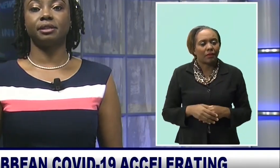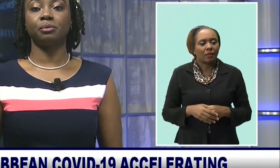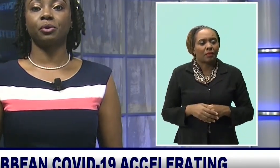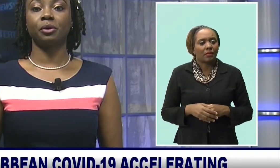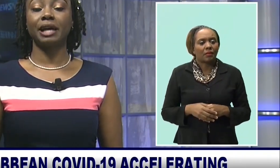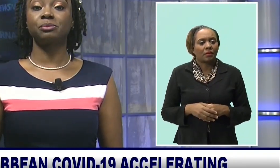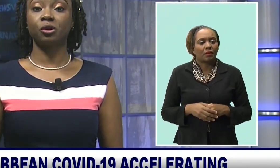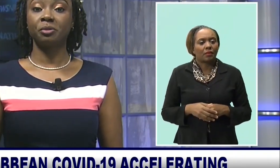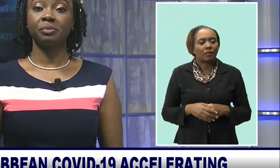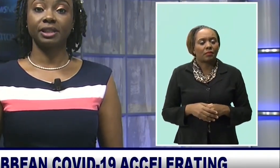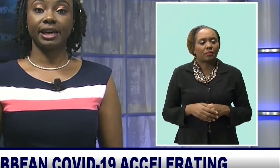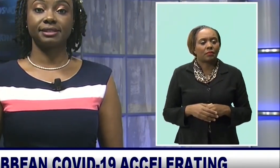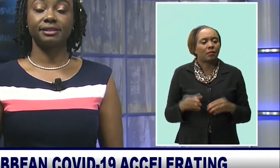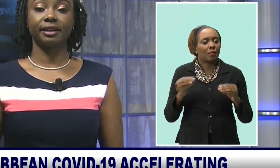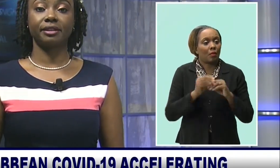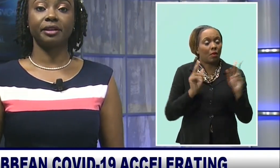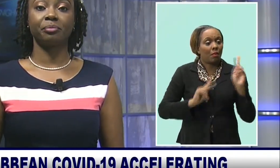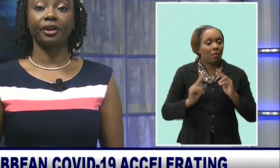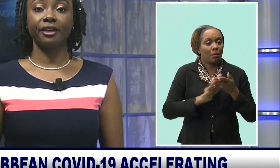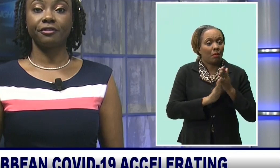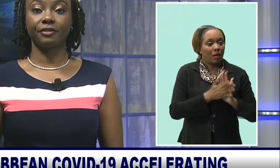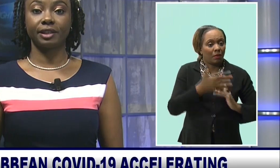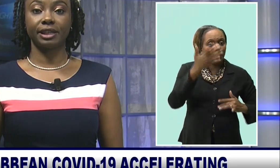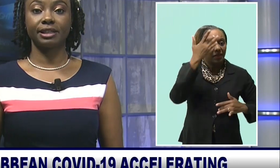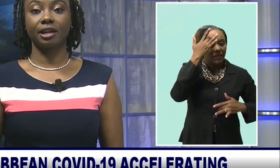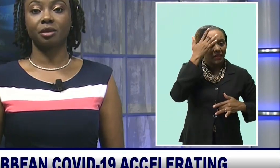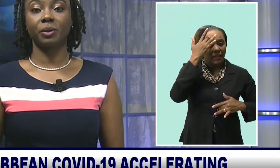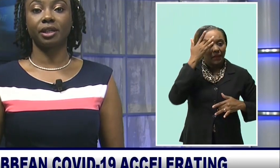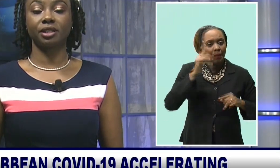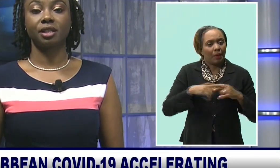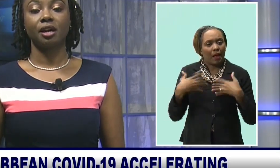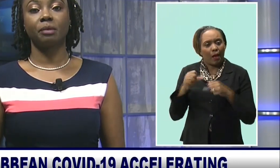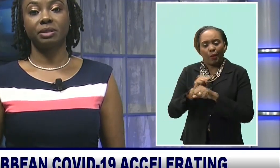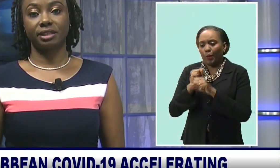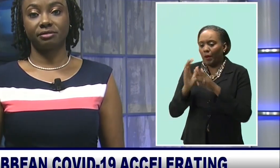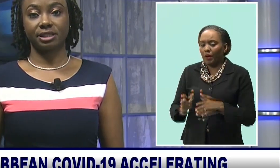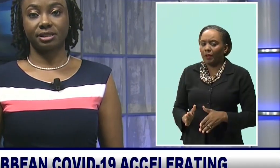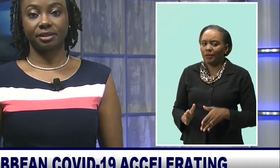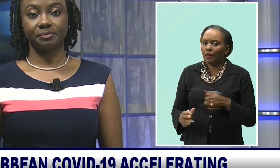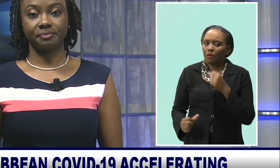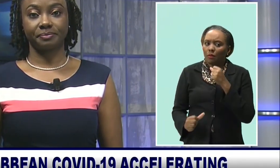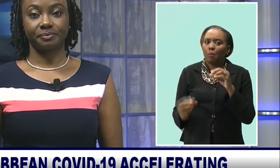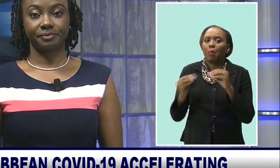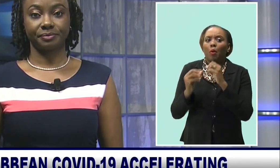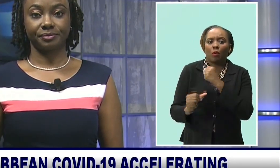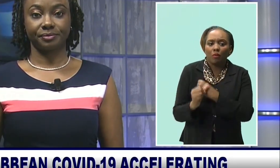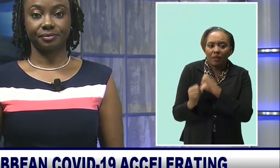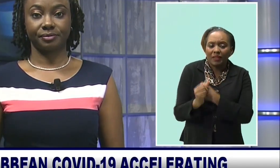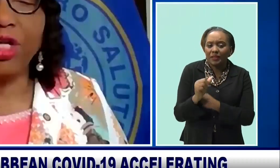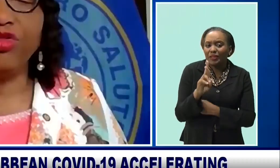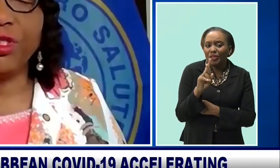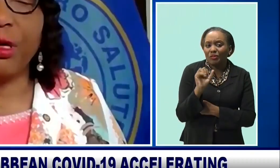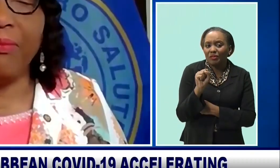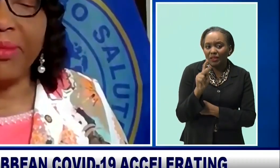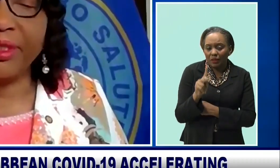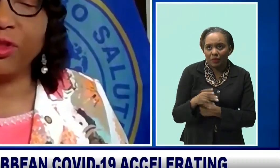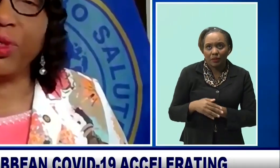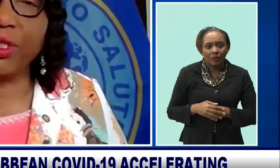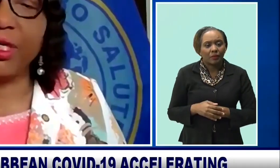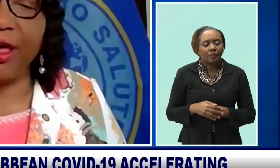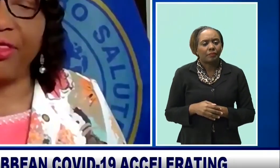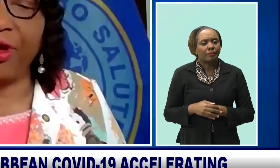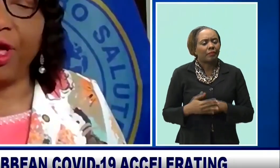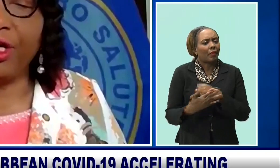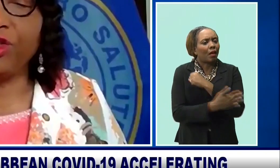as more people get sick, the brave frontline health workers are put at risk. Countries must